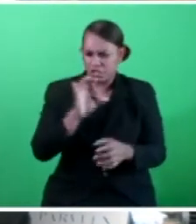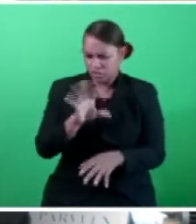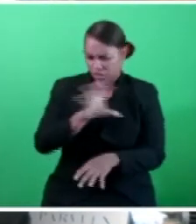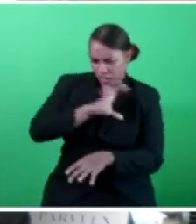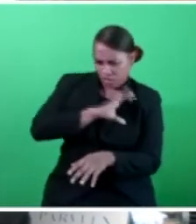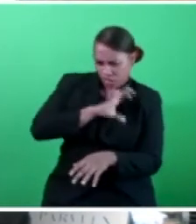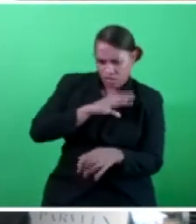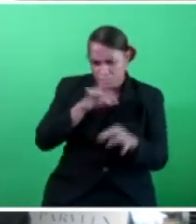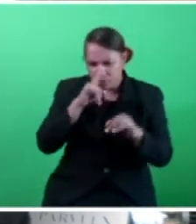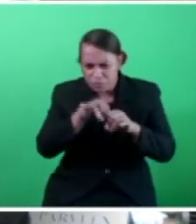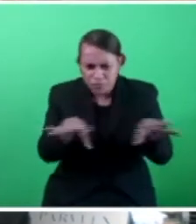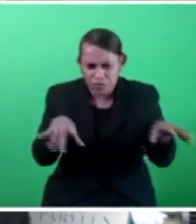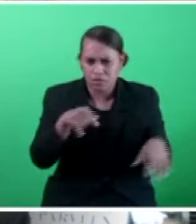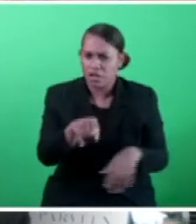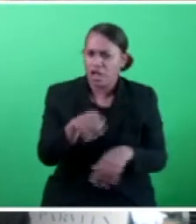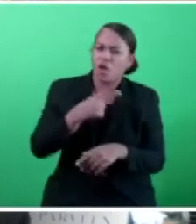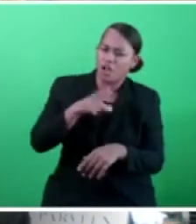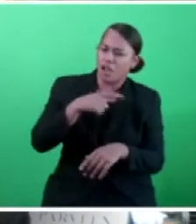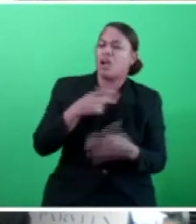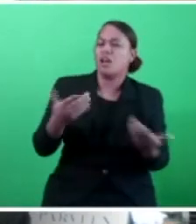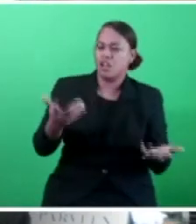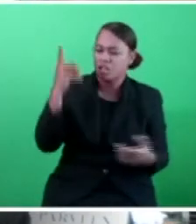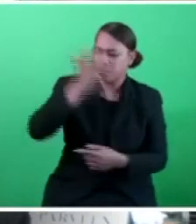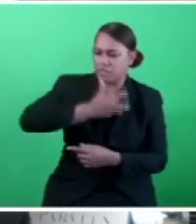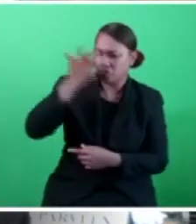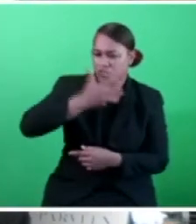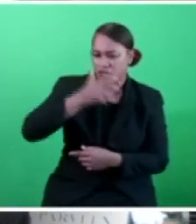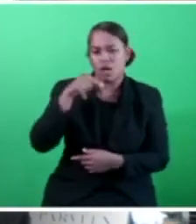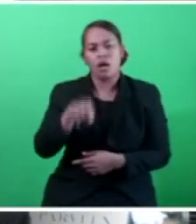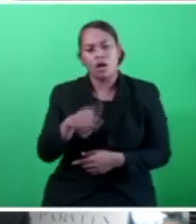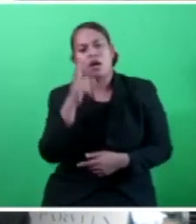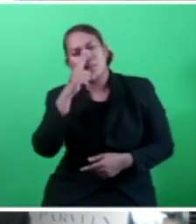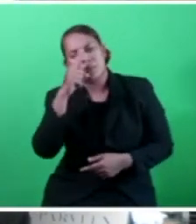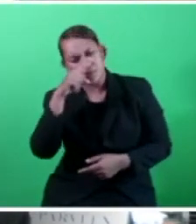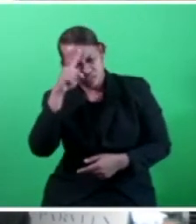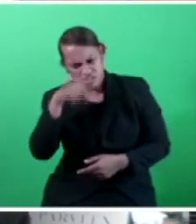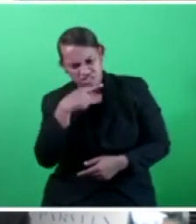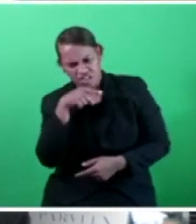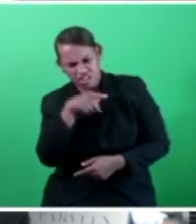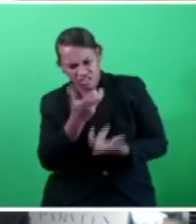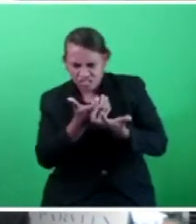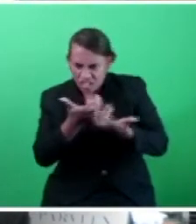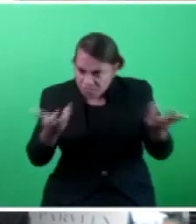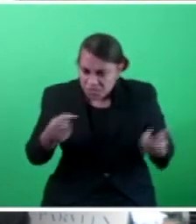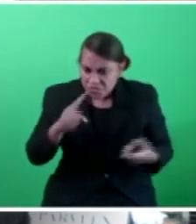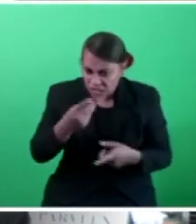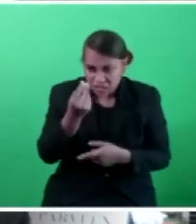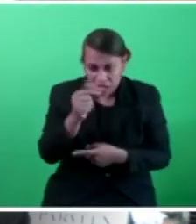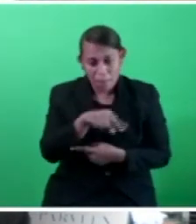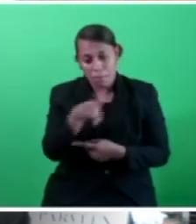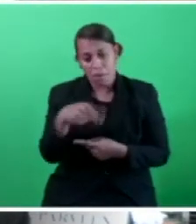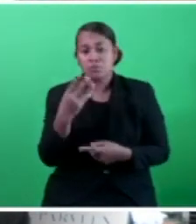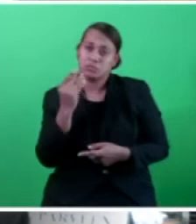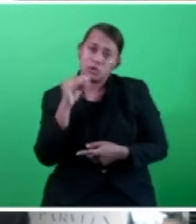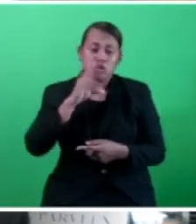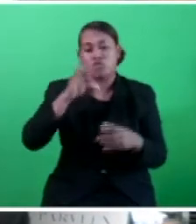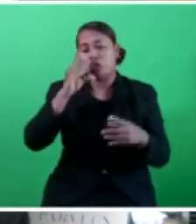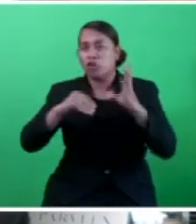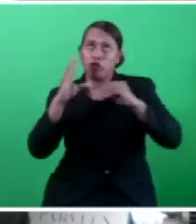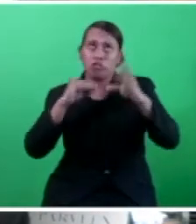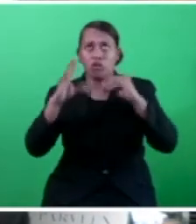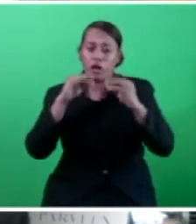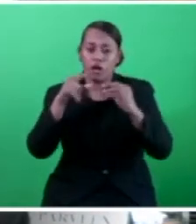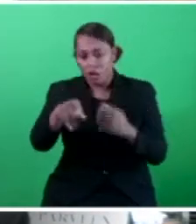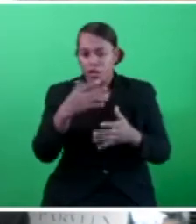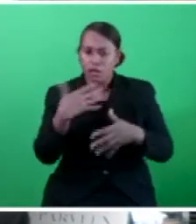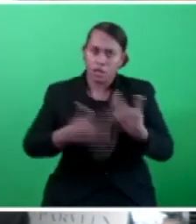patient. Some will find it easy for such measures to be discussed when the prospective sick and suffering